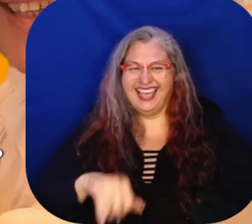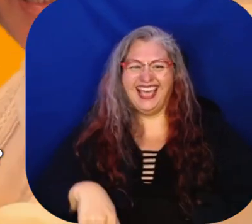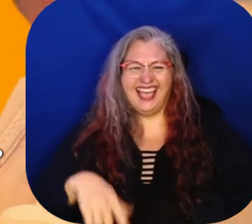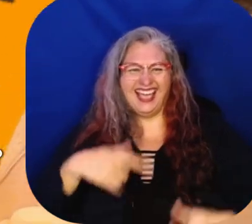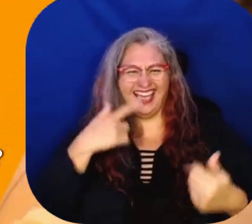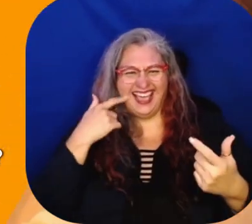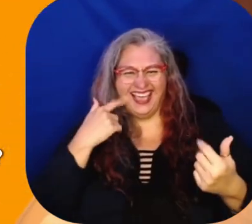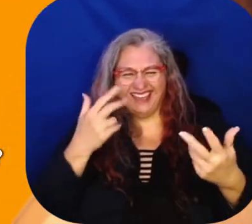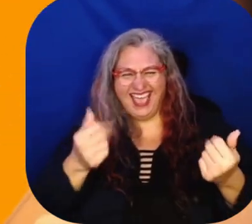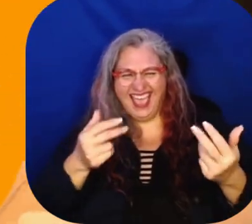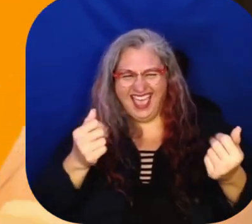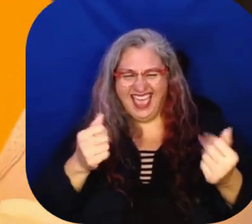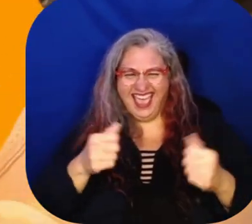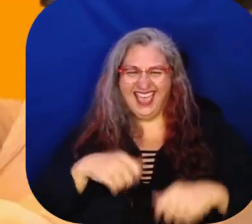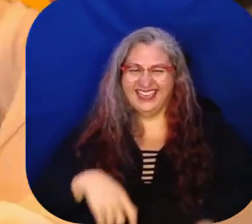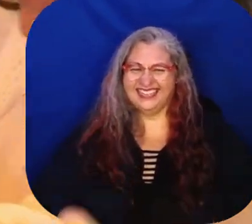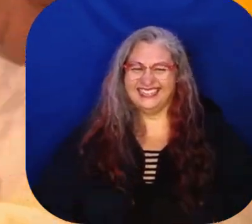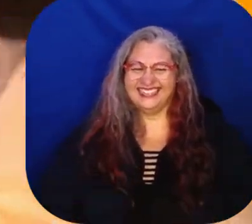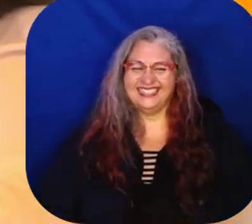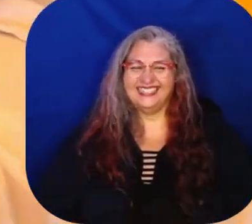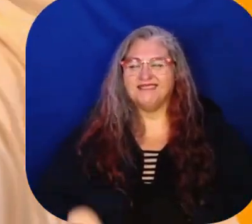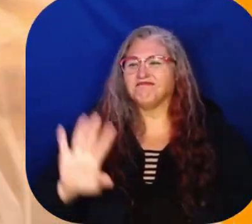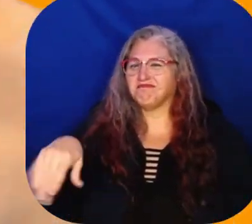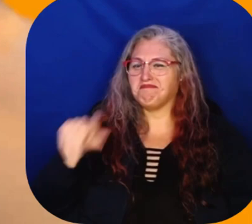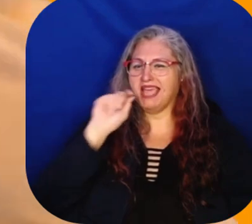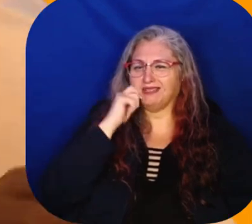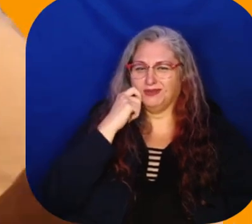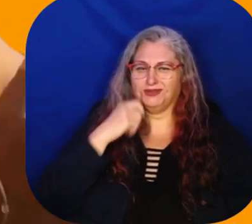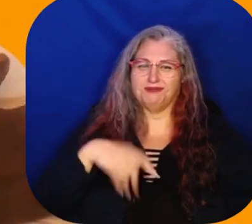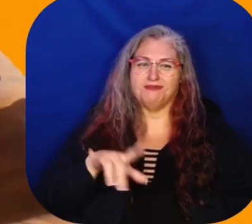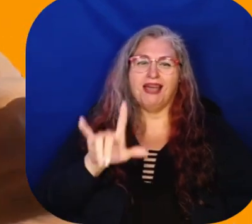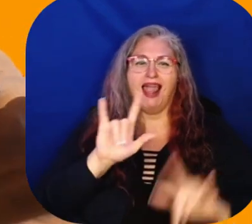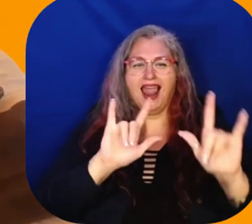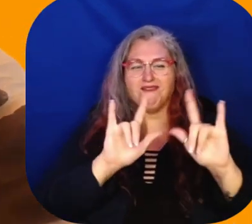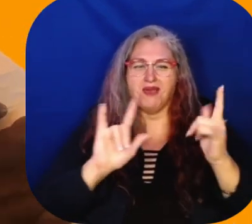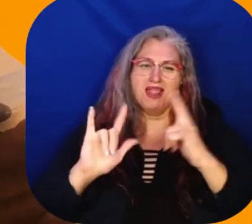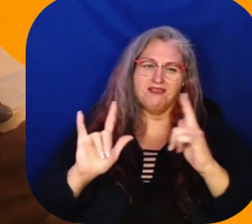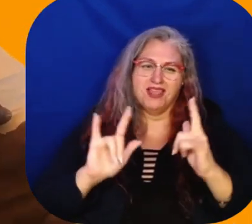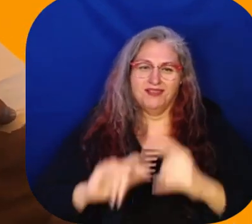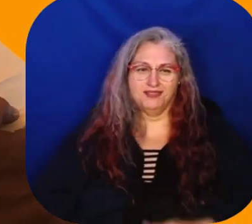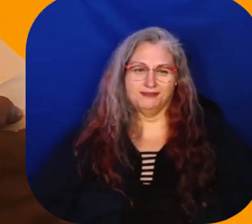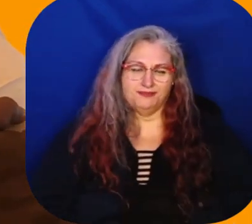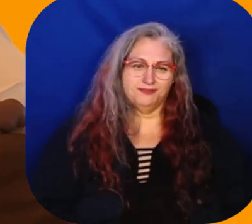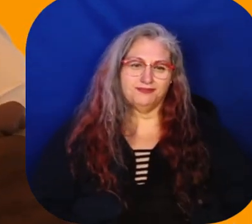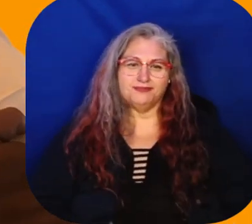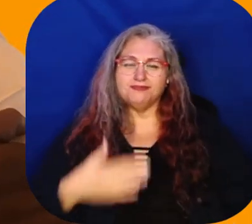understand. And that's cool. I love you too.